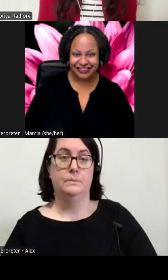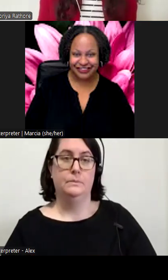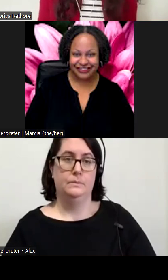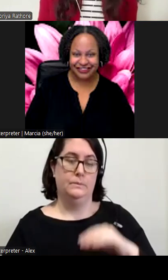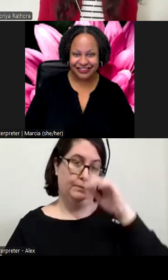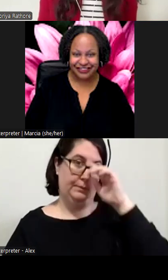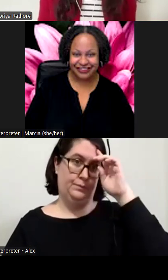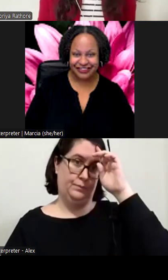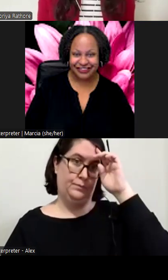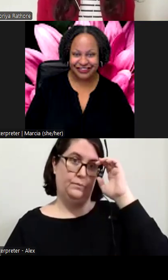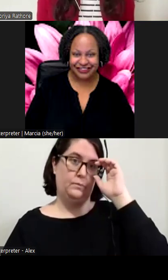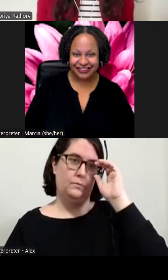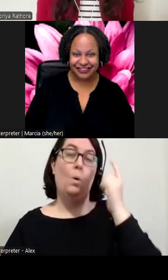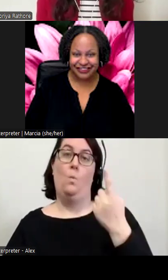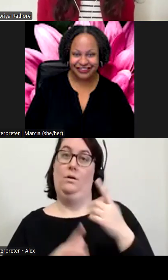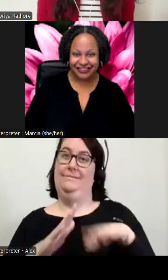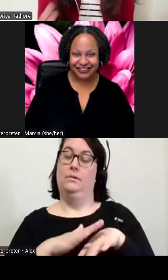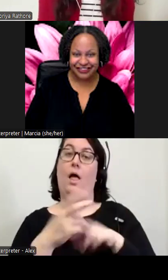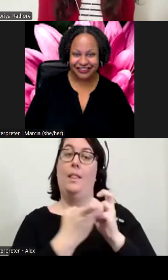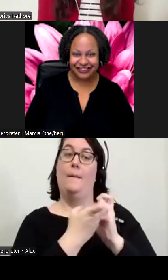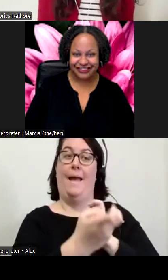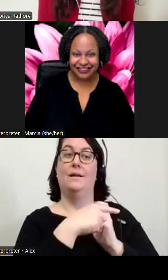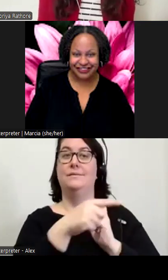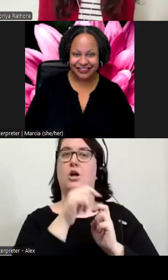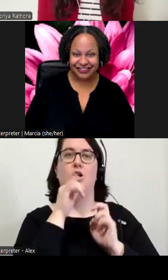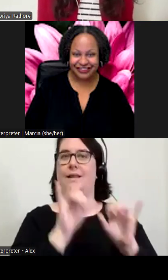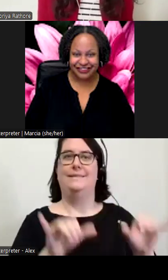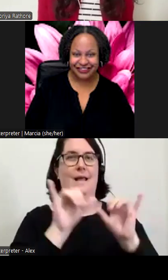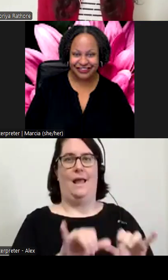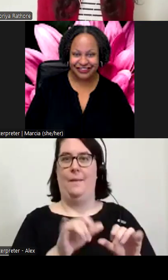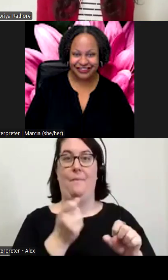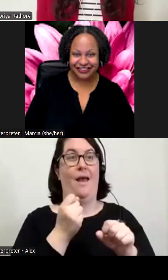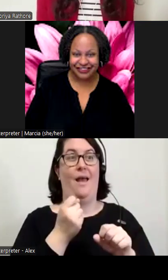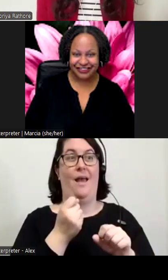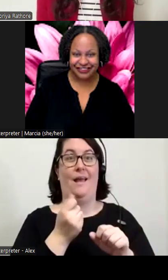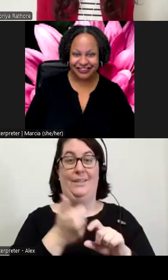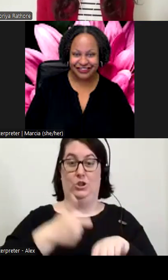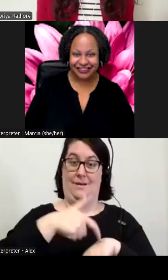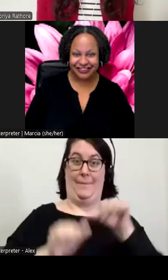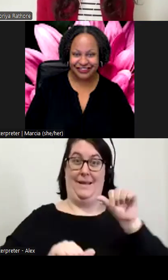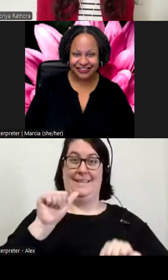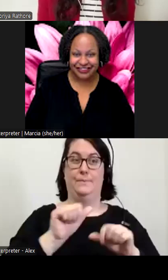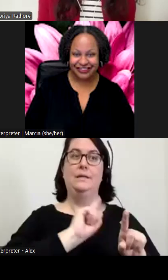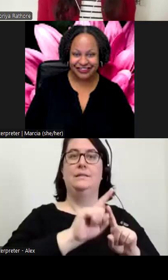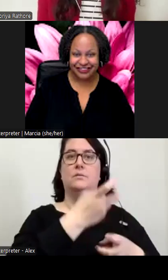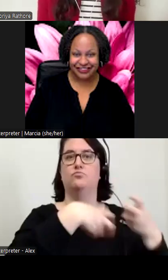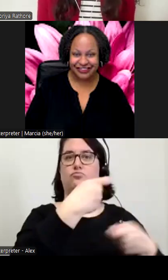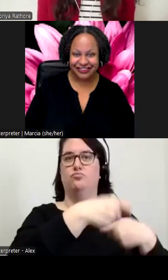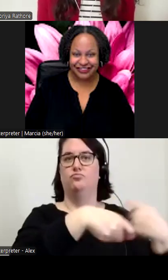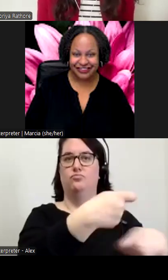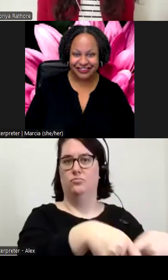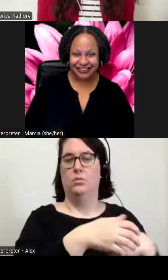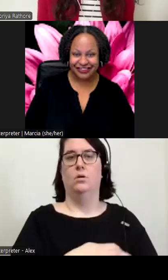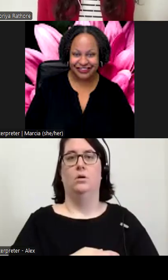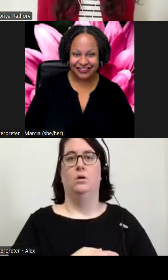One important thing to note is that panels change and they're different every time we hold an assessment. And we're always looking for folks to